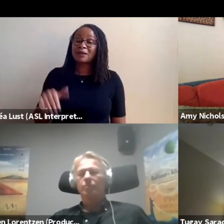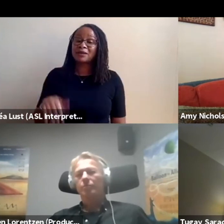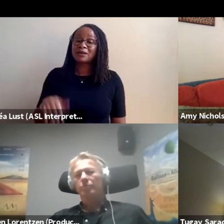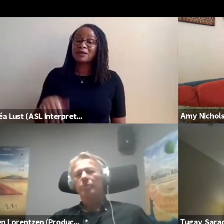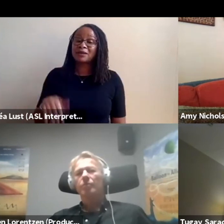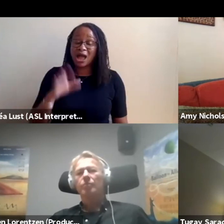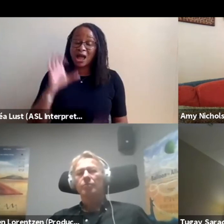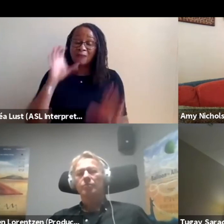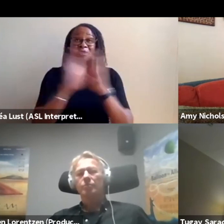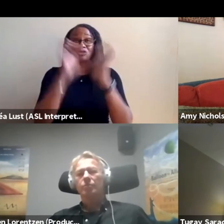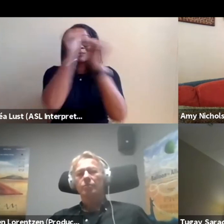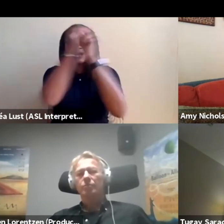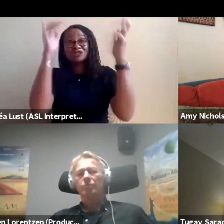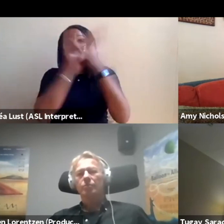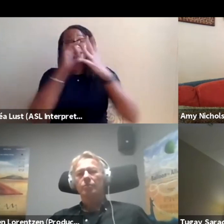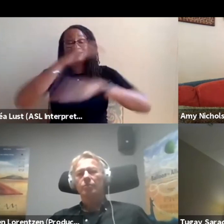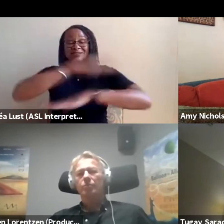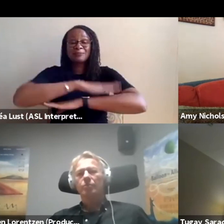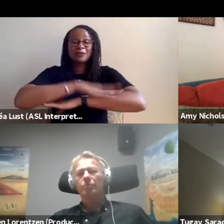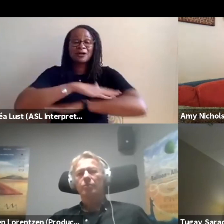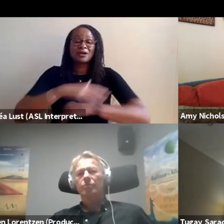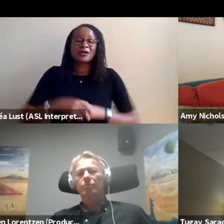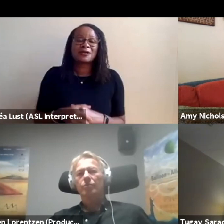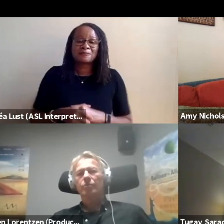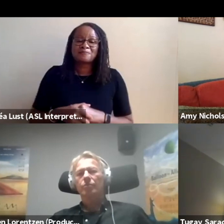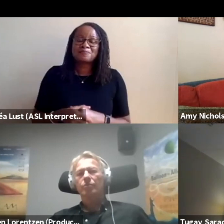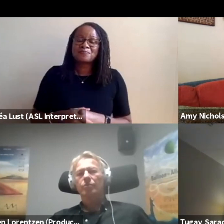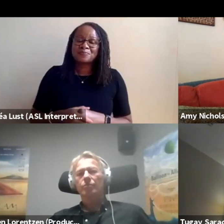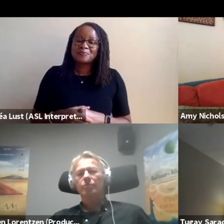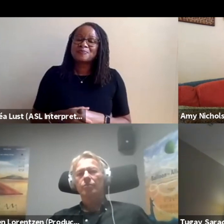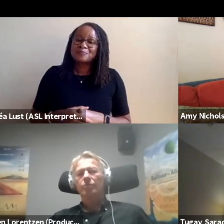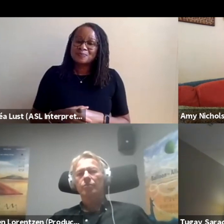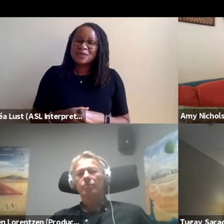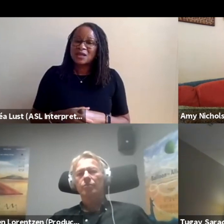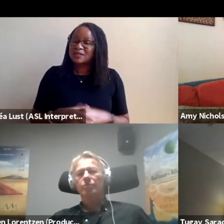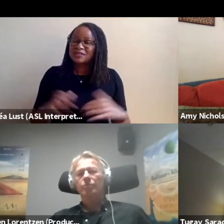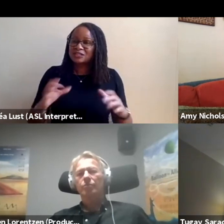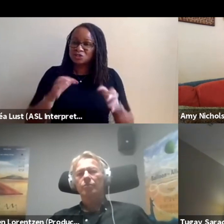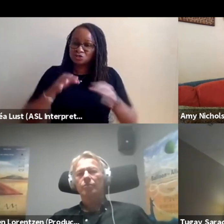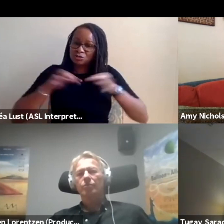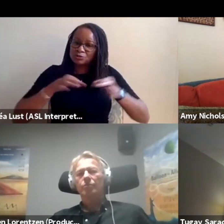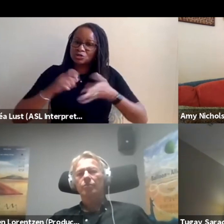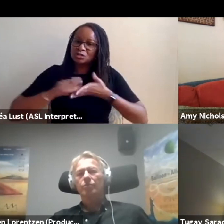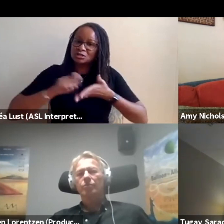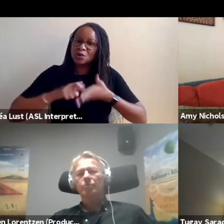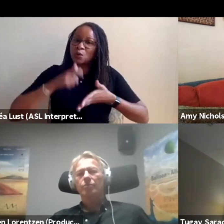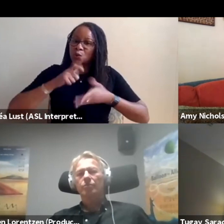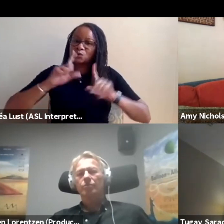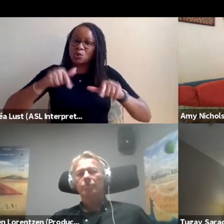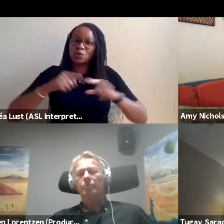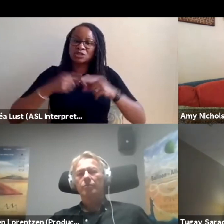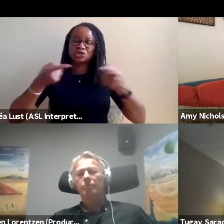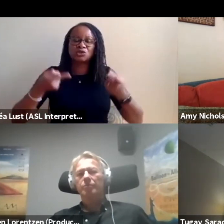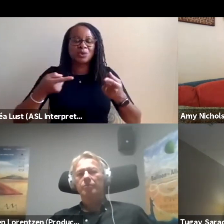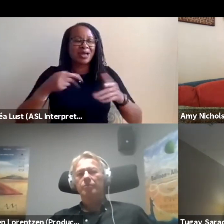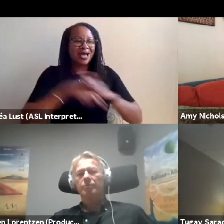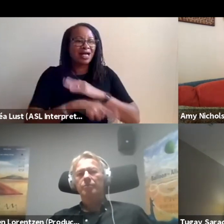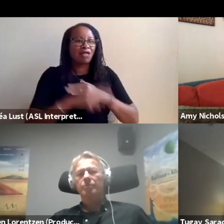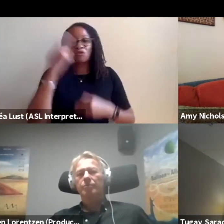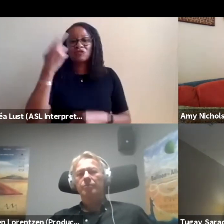this film, I thought these questions of who's going to hell and for what reason that people believe, or like